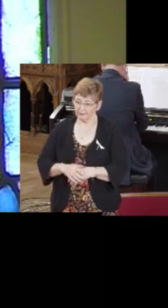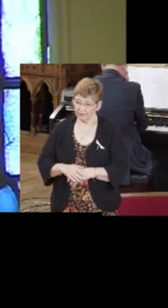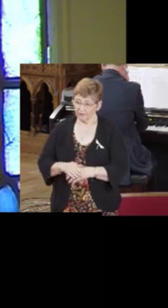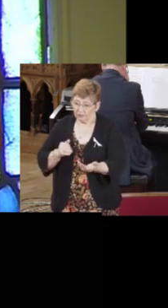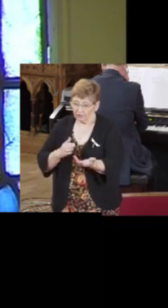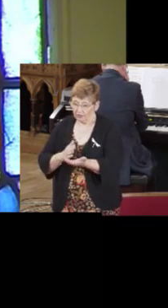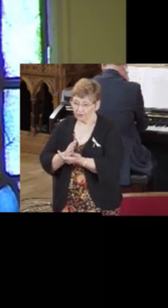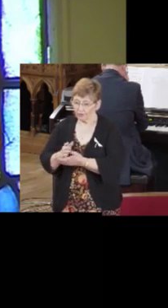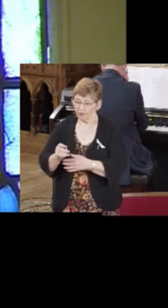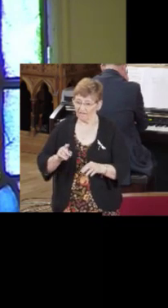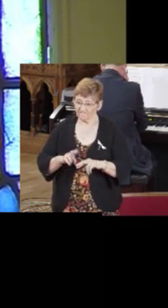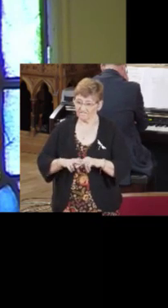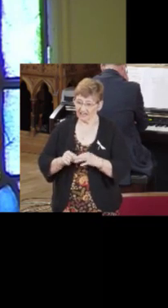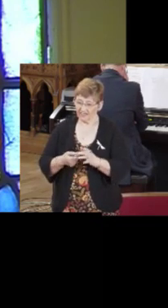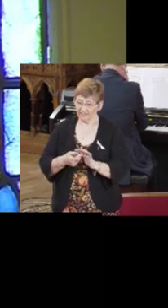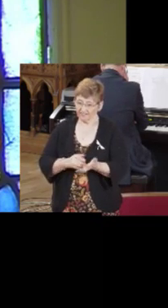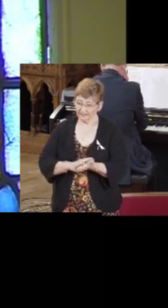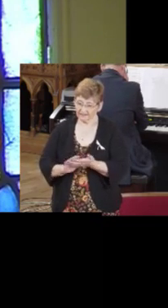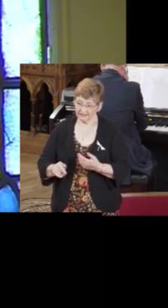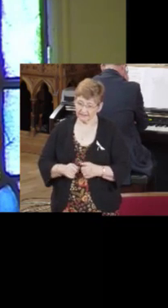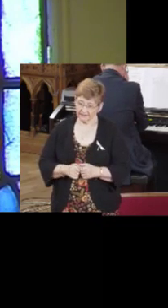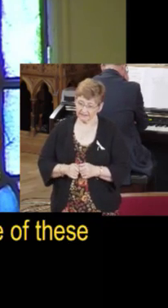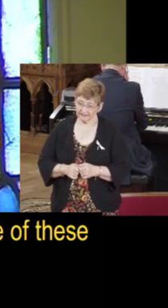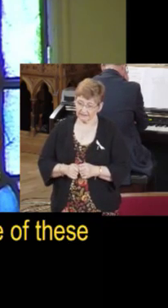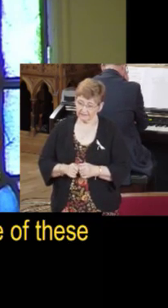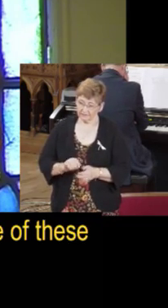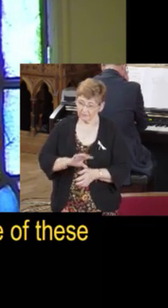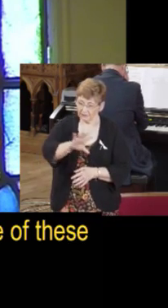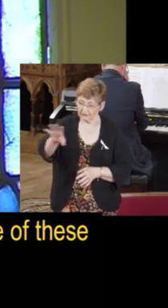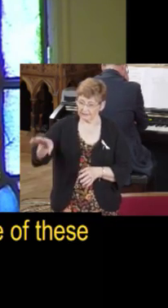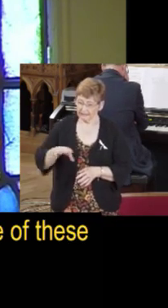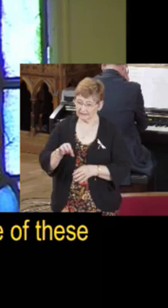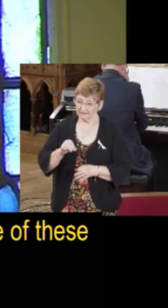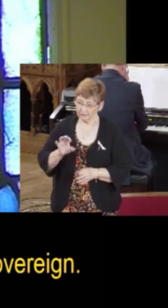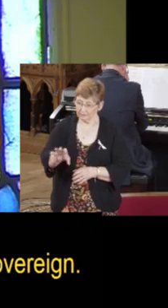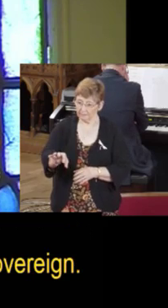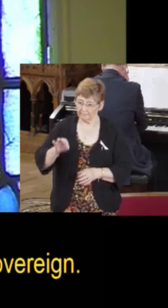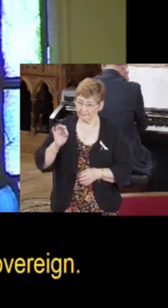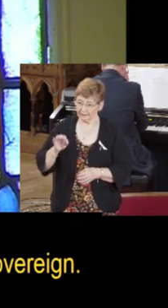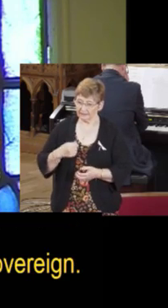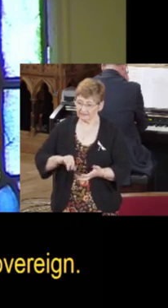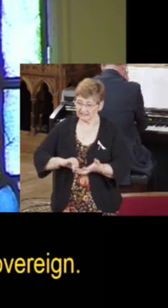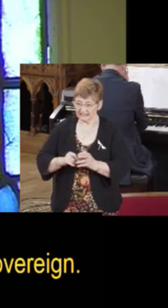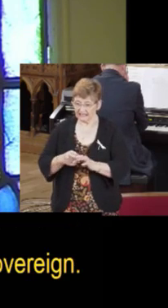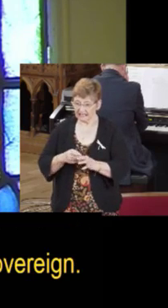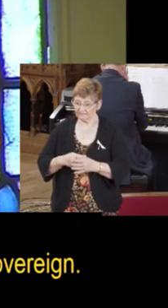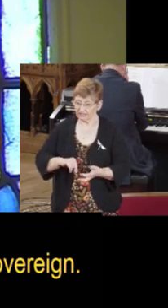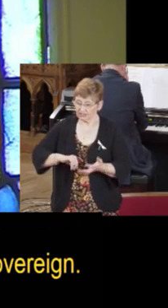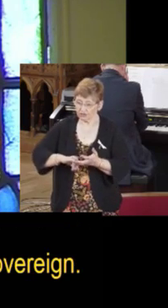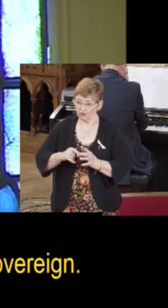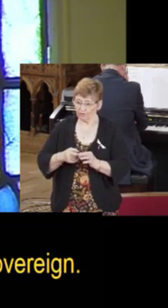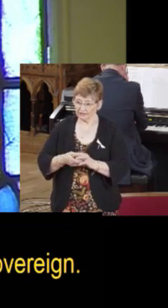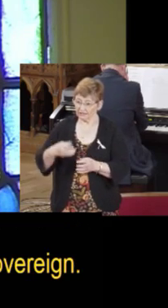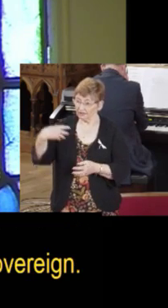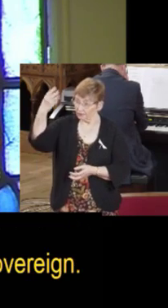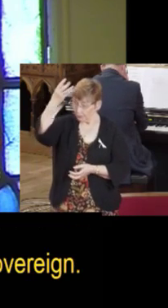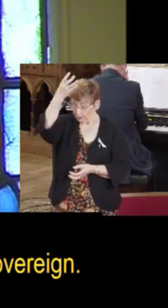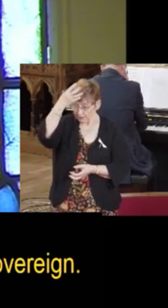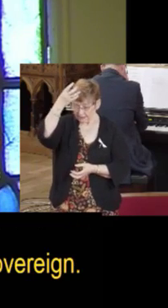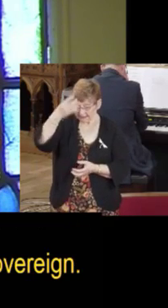And through her faithfulness, be pleased to honor the people of these islands whom she dutifully serves as sovereign.